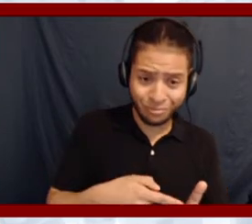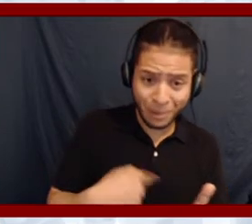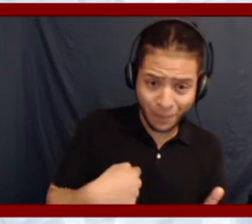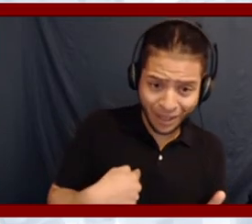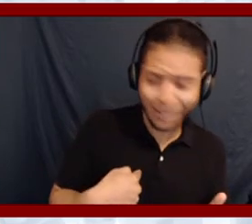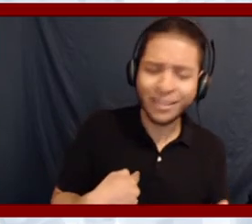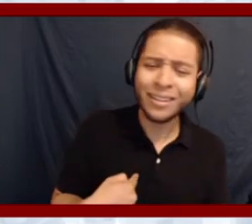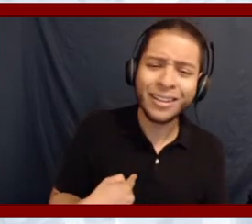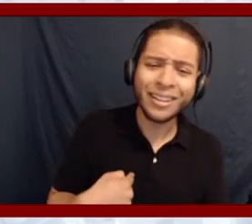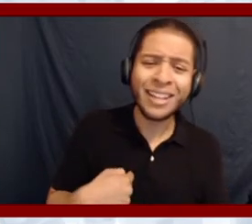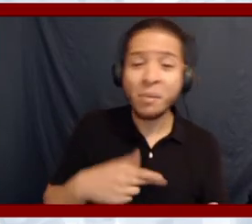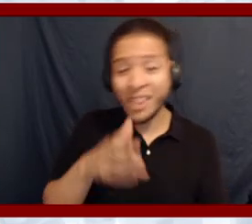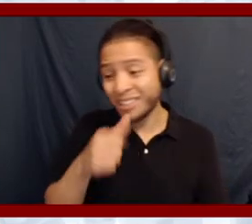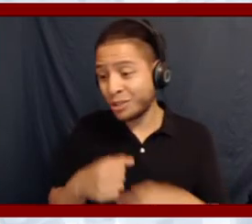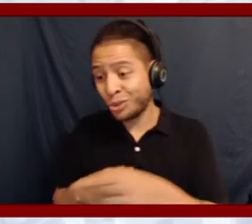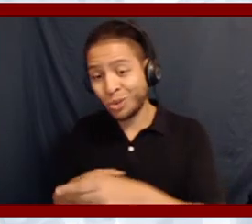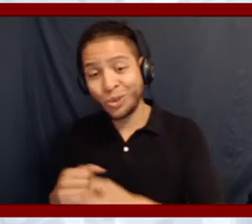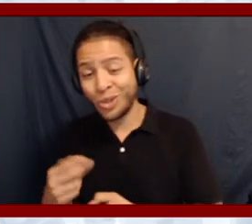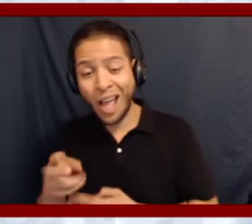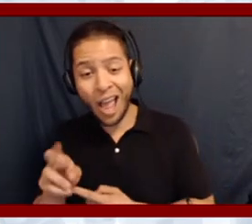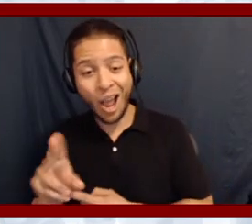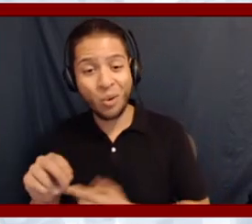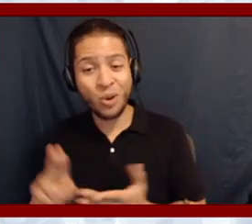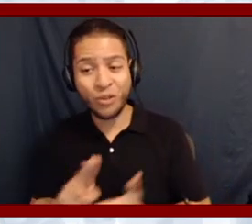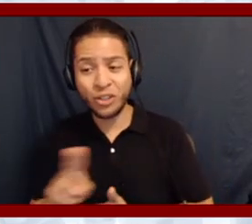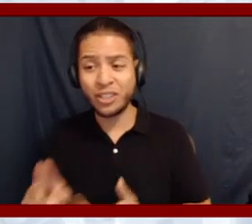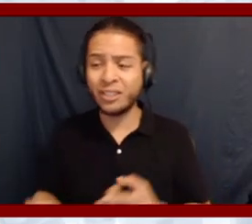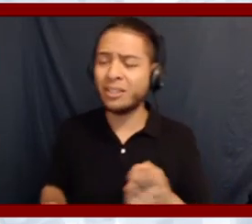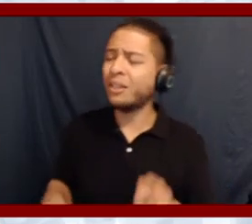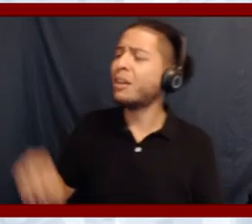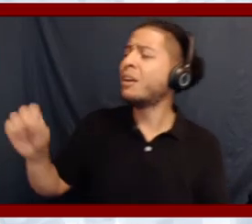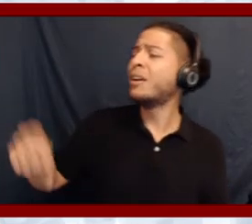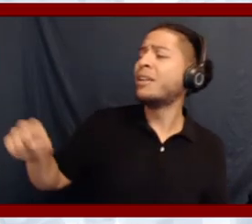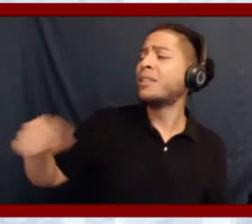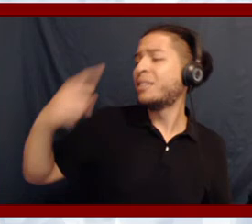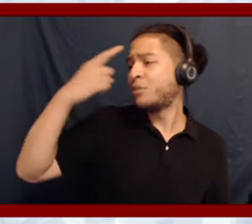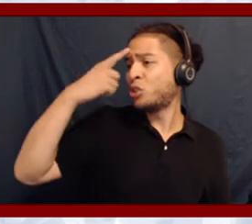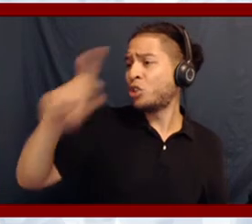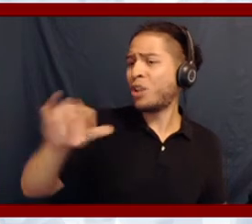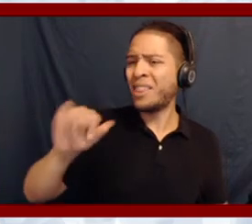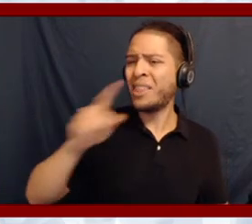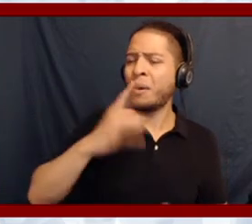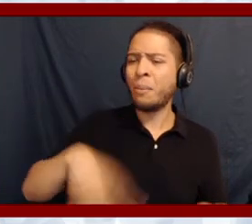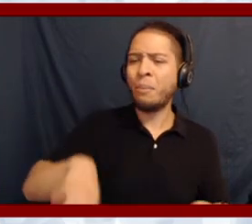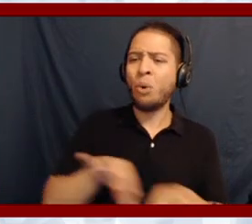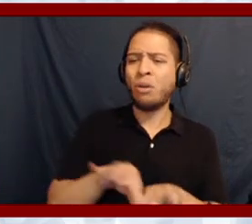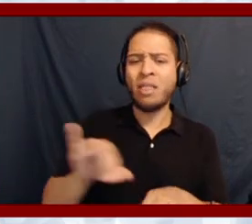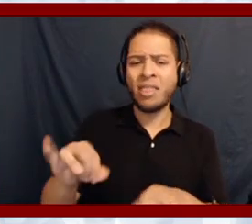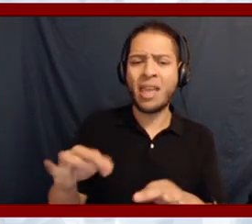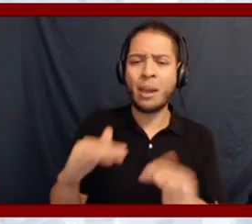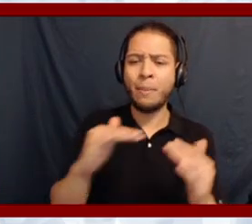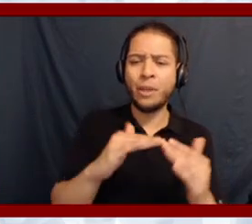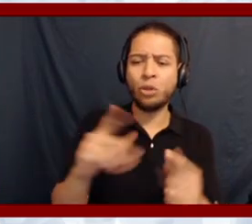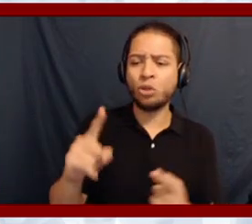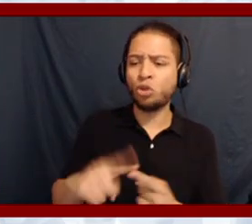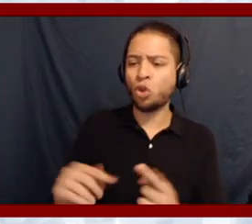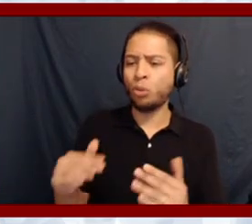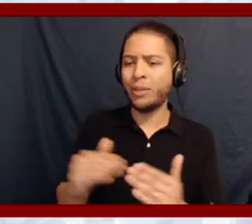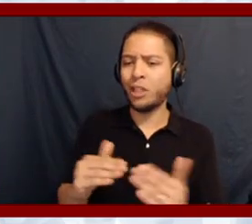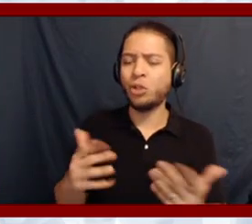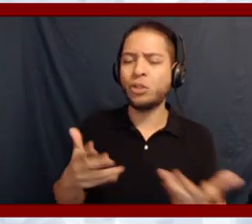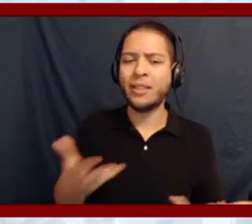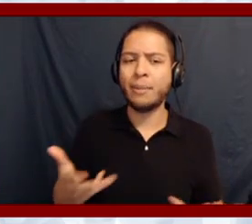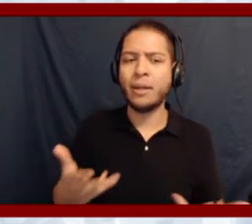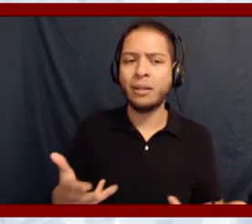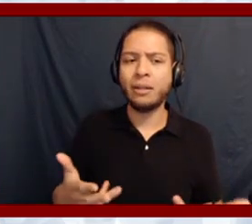Right. Well, I think it speaks to the power of that peer-to-peer dynamic, especially when it's equipped with good information. Right. And that's the thing. You have to be ready